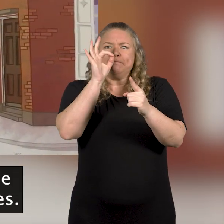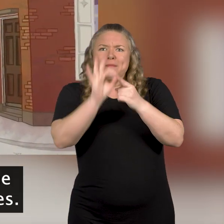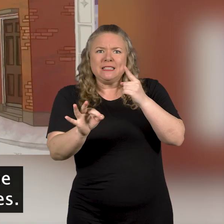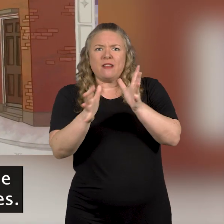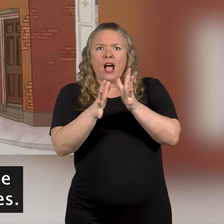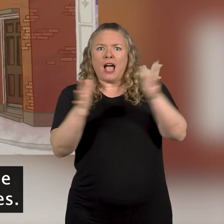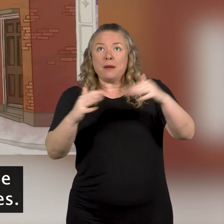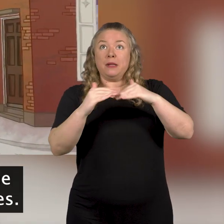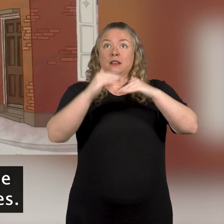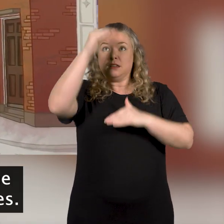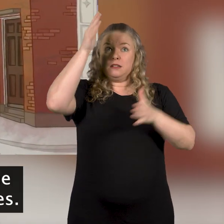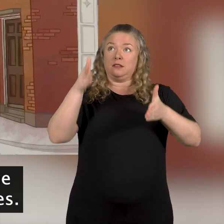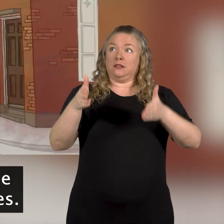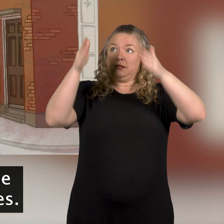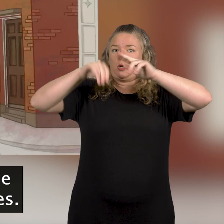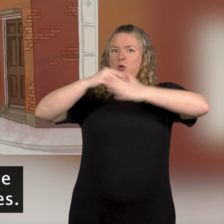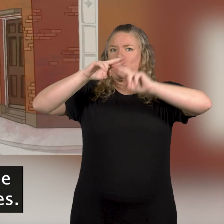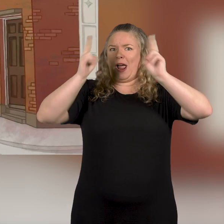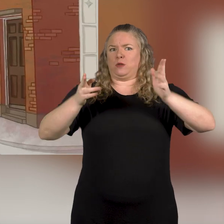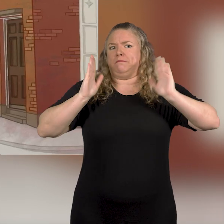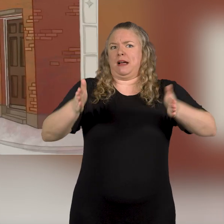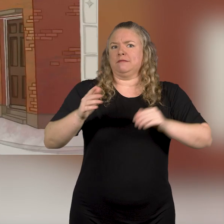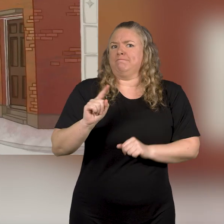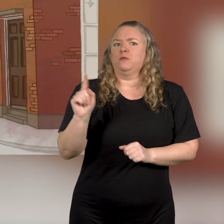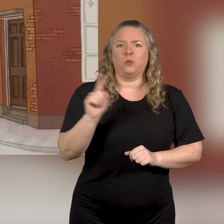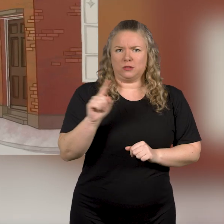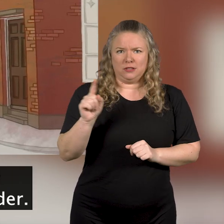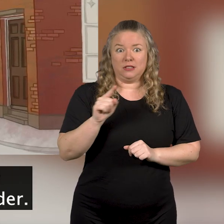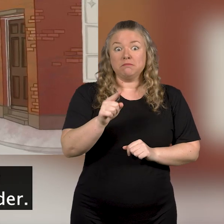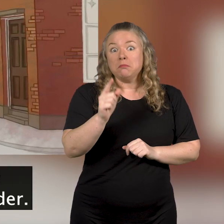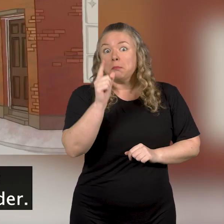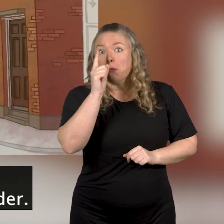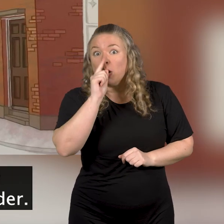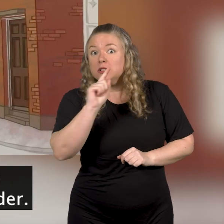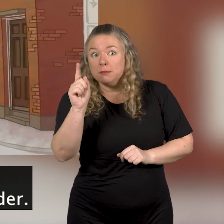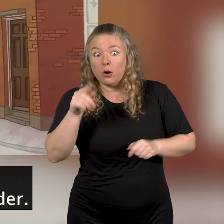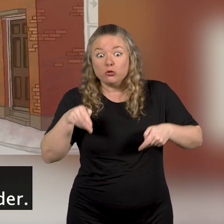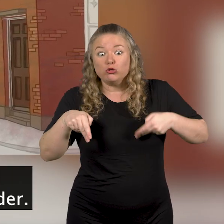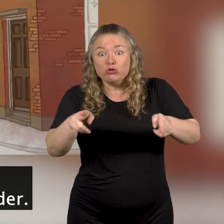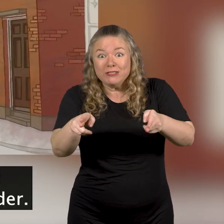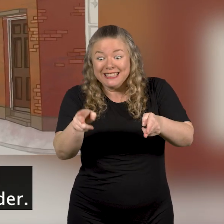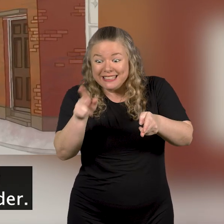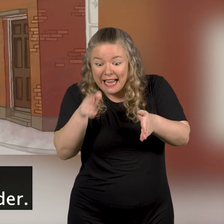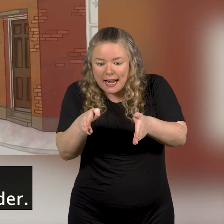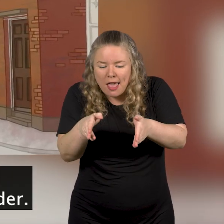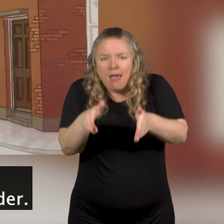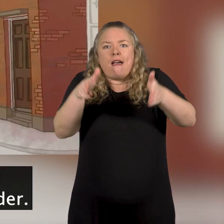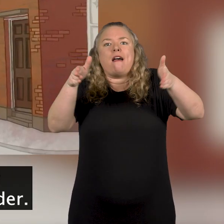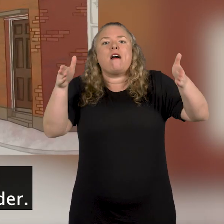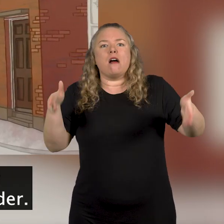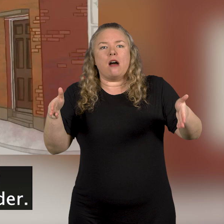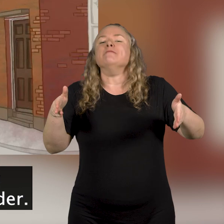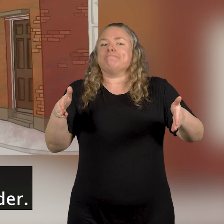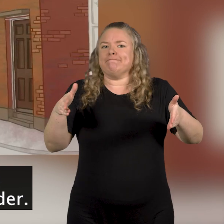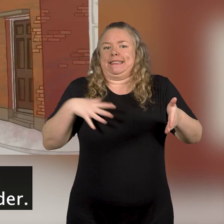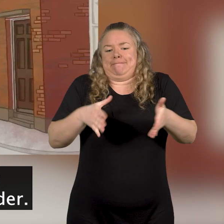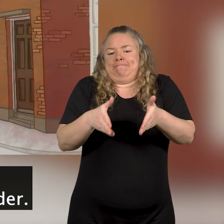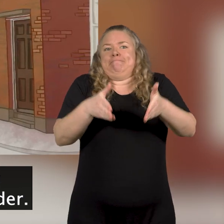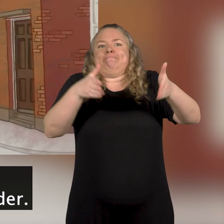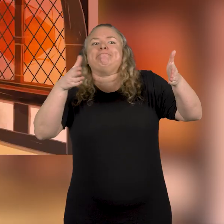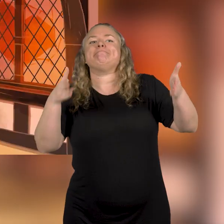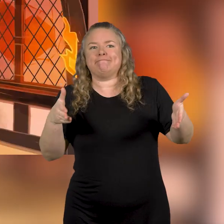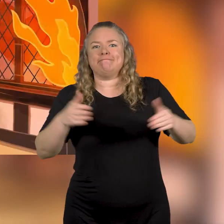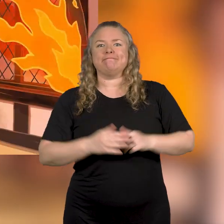about the size and shape of the new houses. Where it was possible, narrow streets were sometimes made